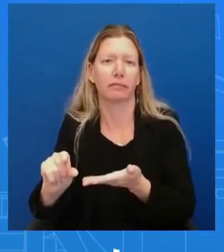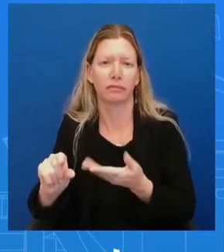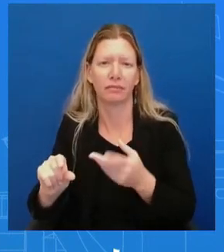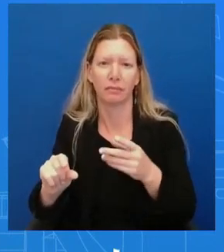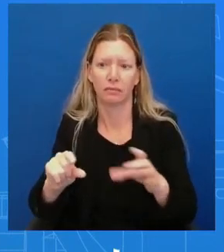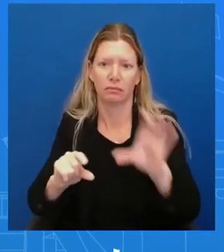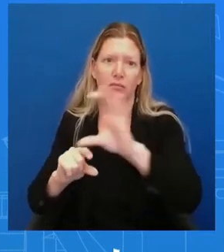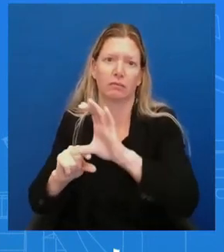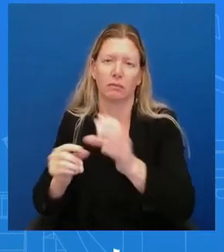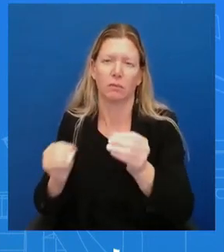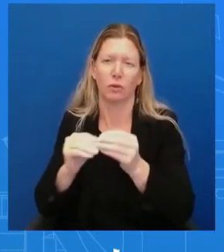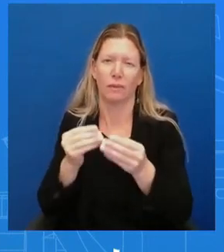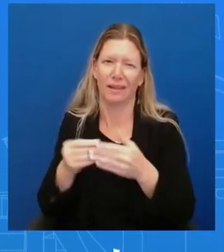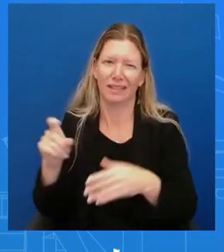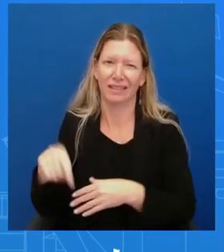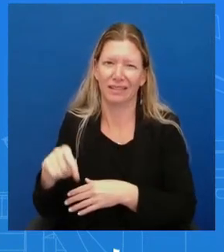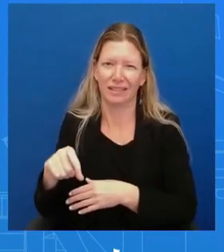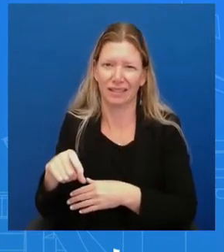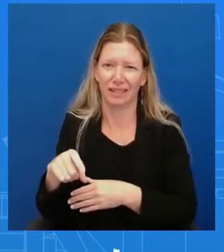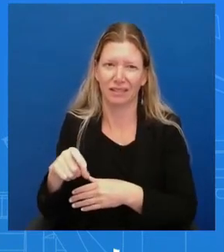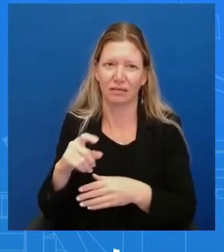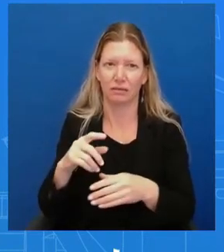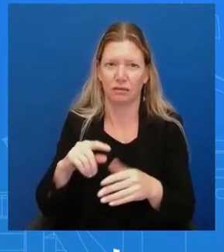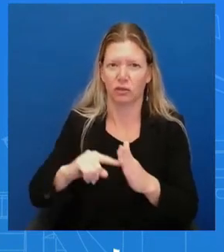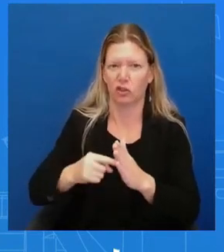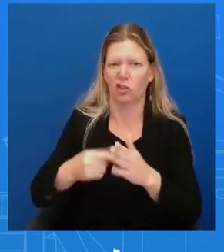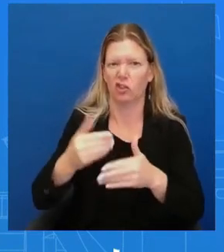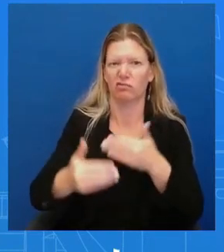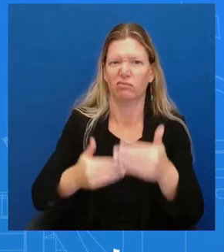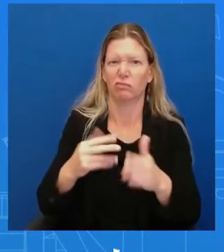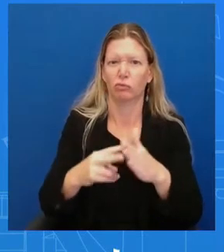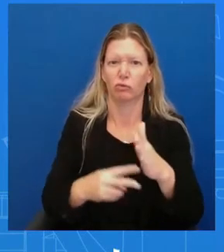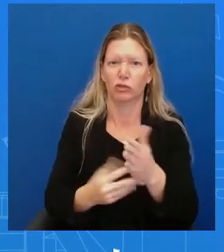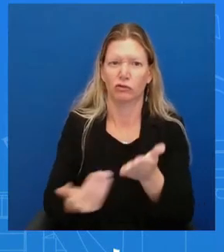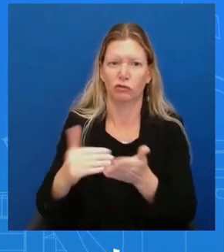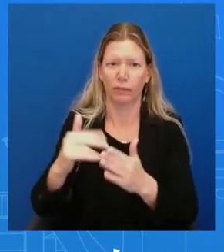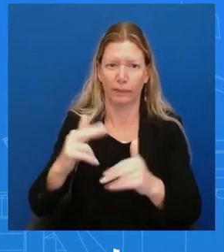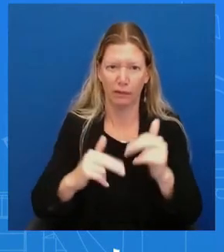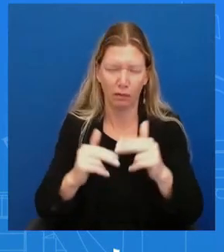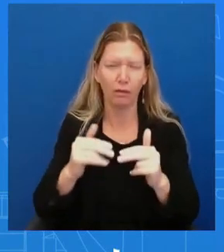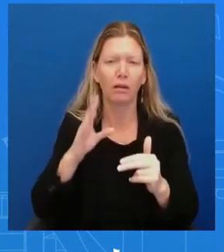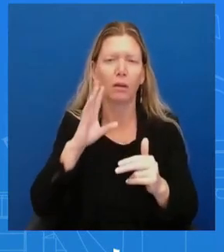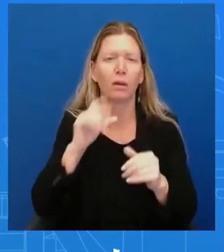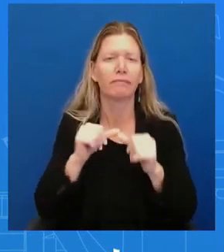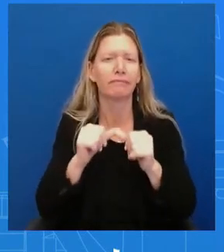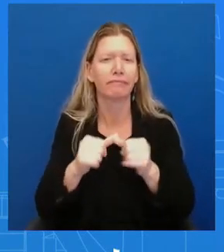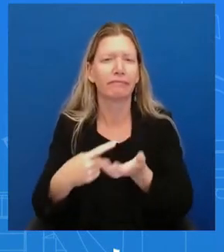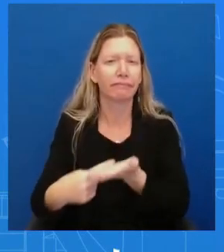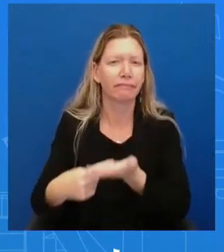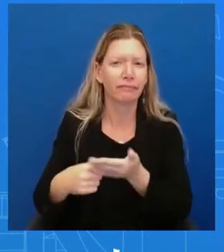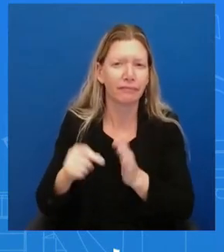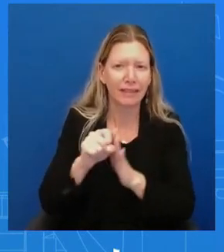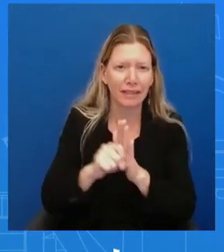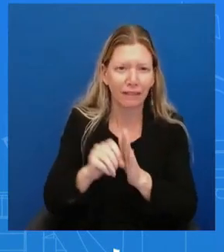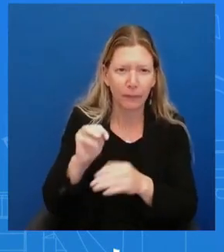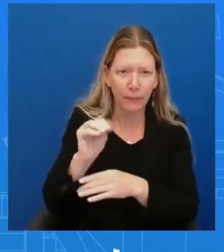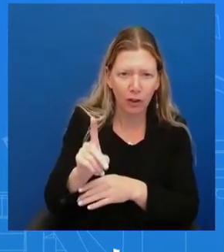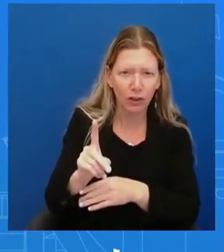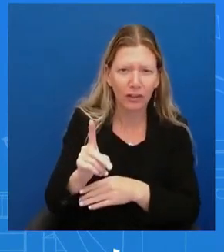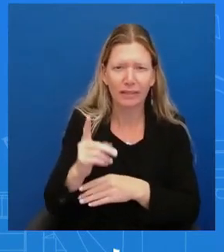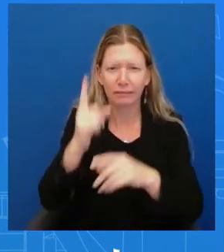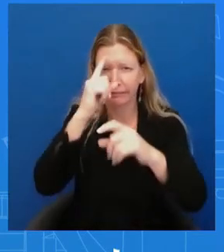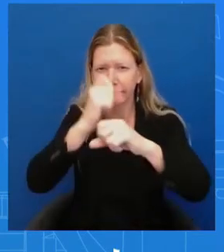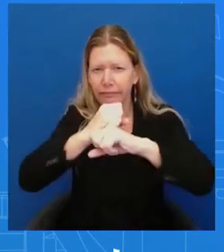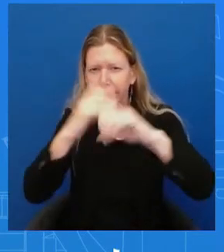continued conversation with the state of Maryland to get a sense of how much this is going to cost, and we have said we're going to